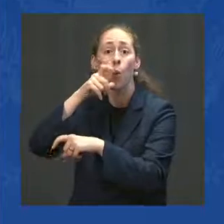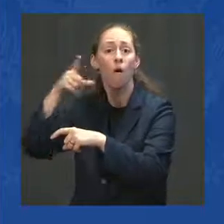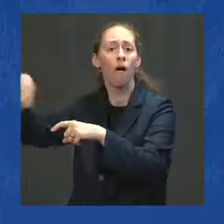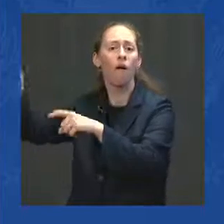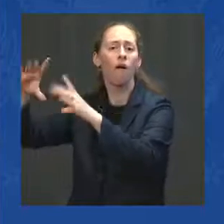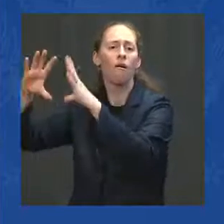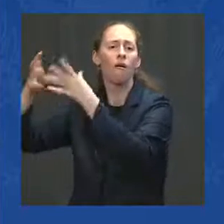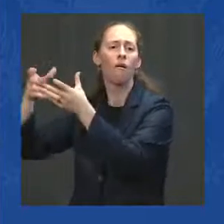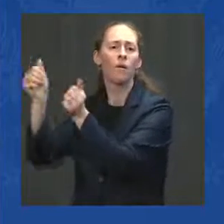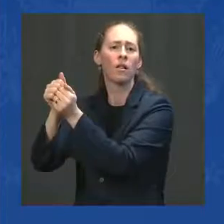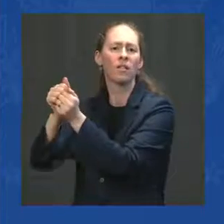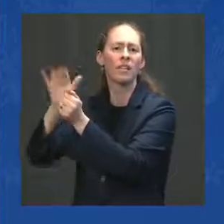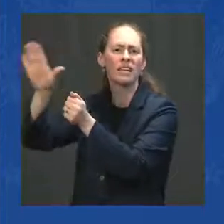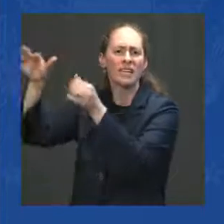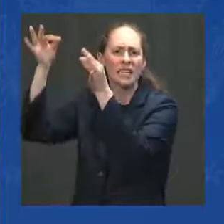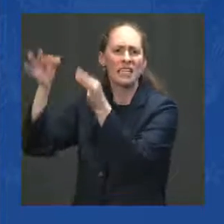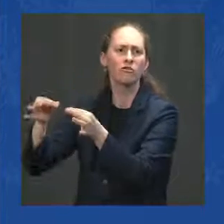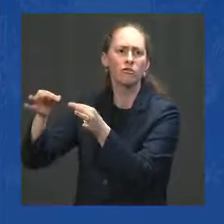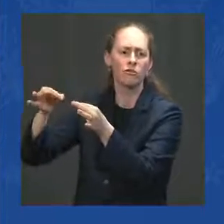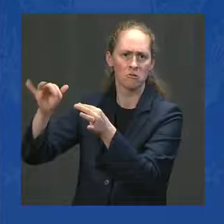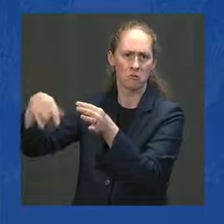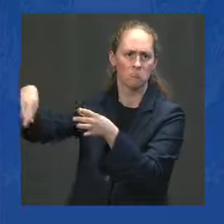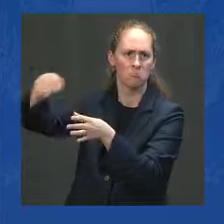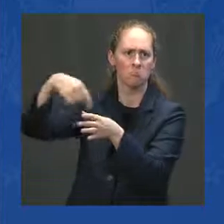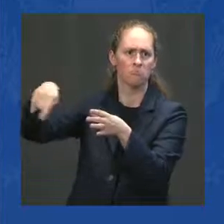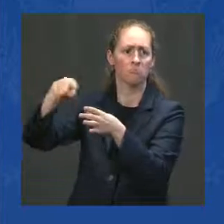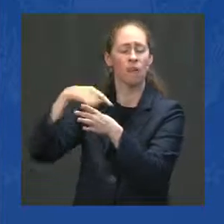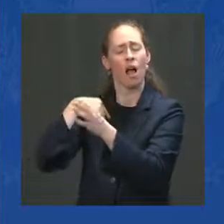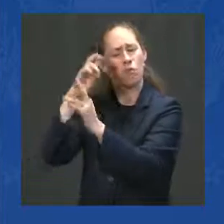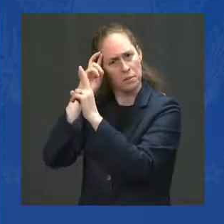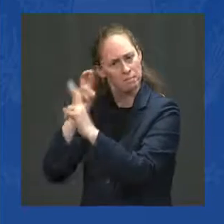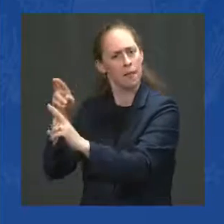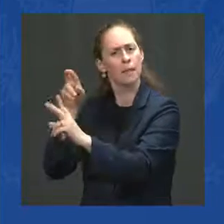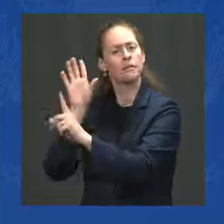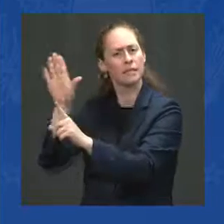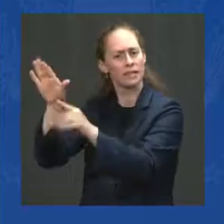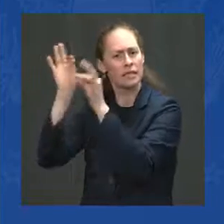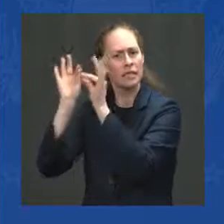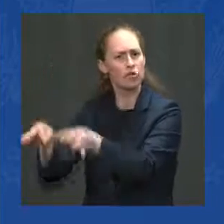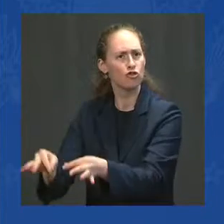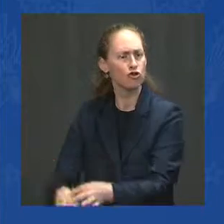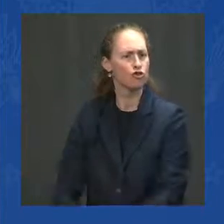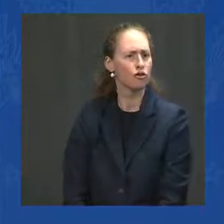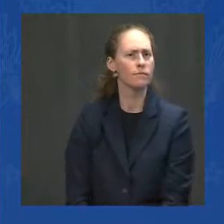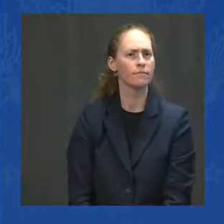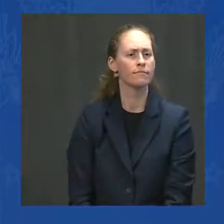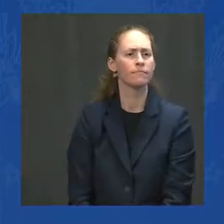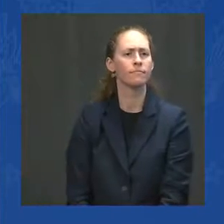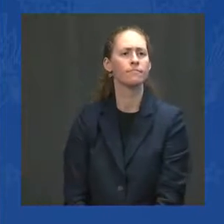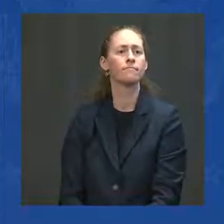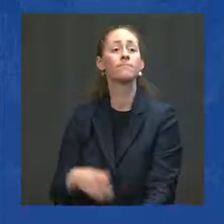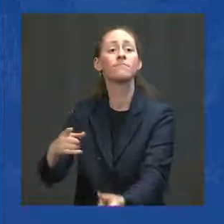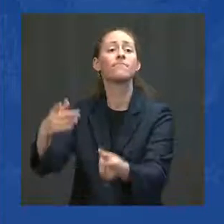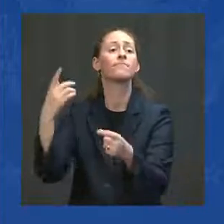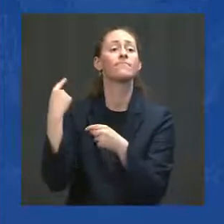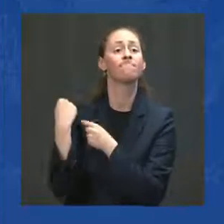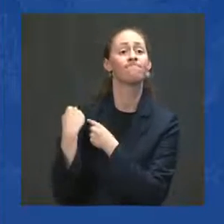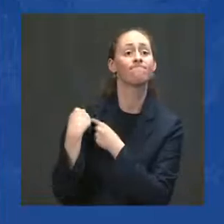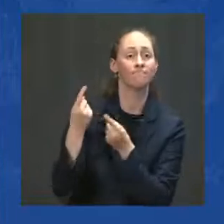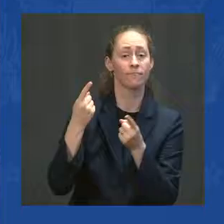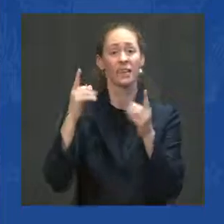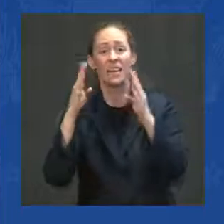and I respect his decision. In just the last few days, multiple cities in Afghanistan have fallen to the Taliban.